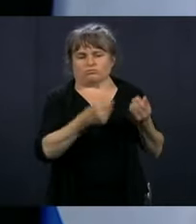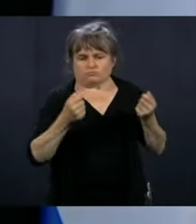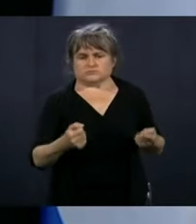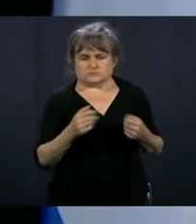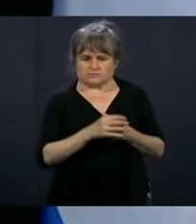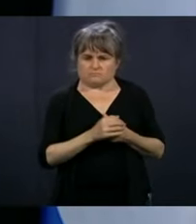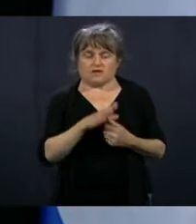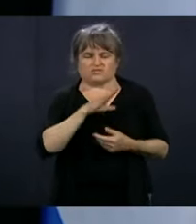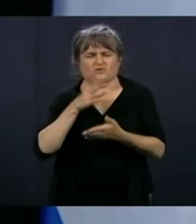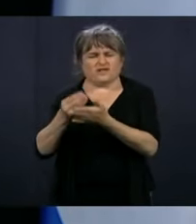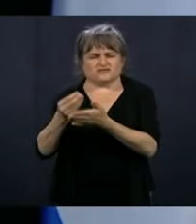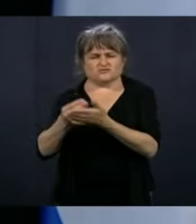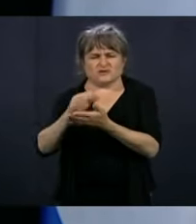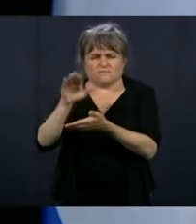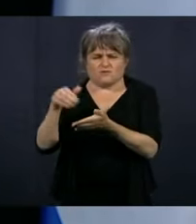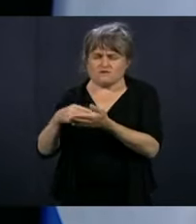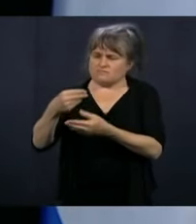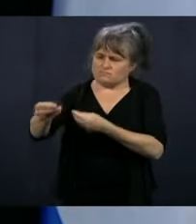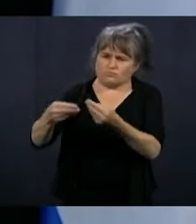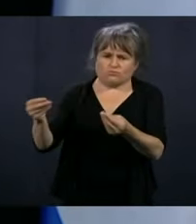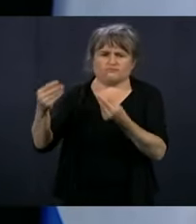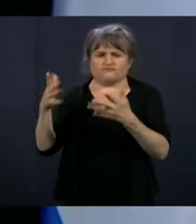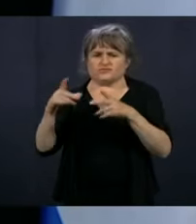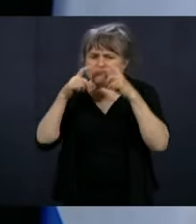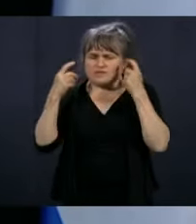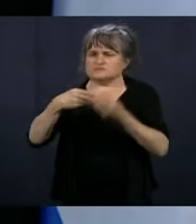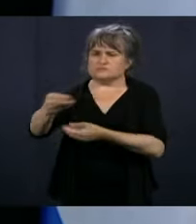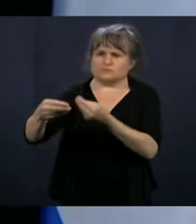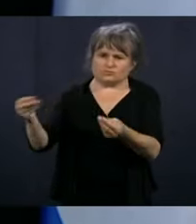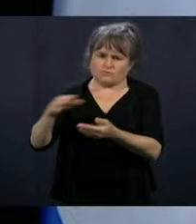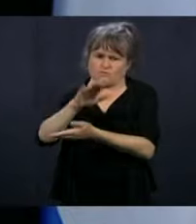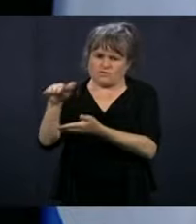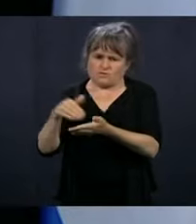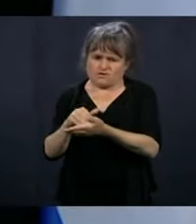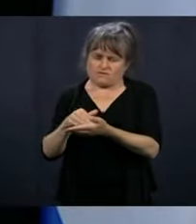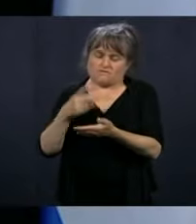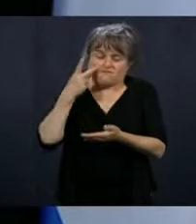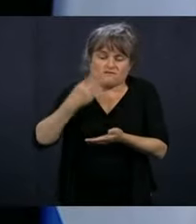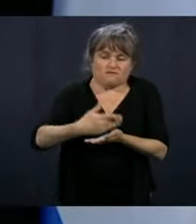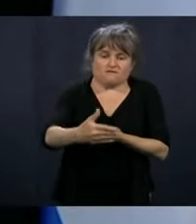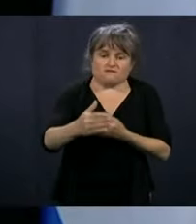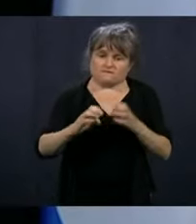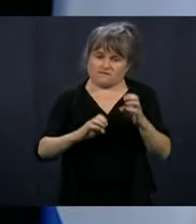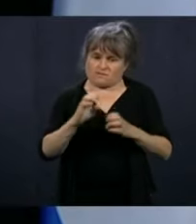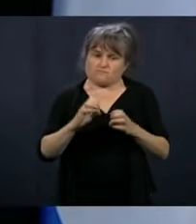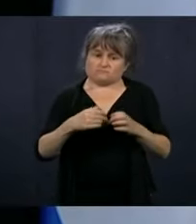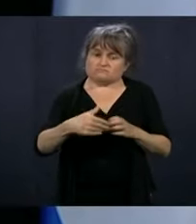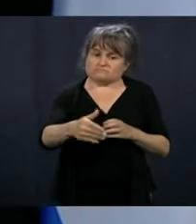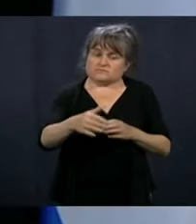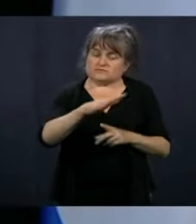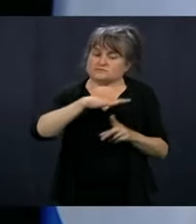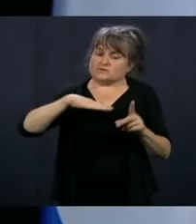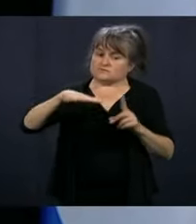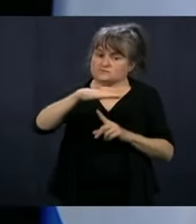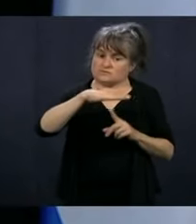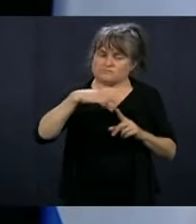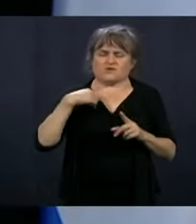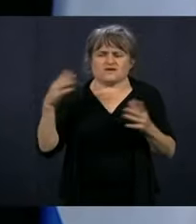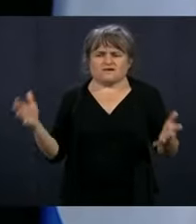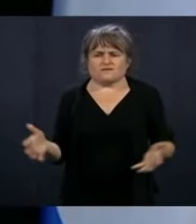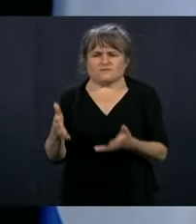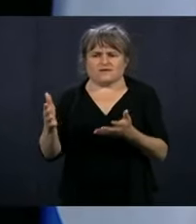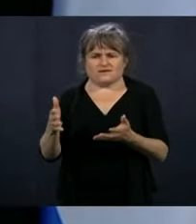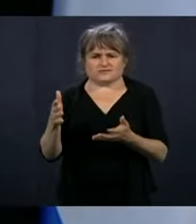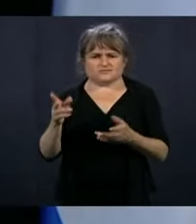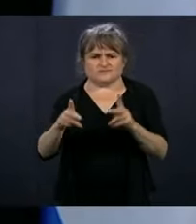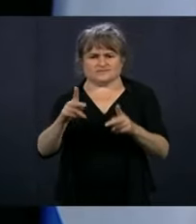offered, money that were offered in Montreal, etc. before. So we are evaluating the situation. And I would take